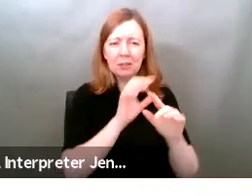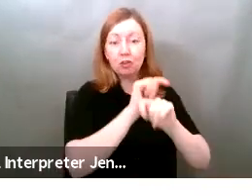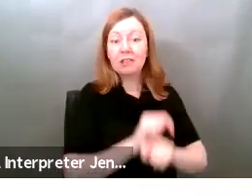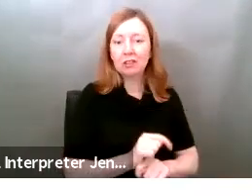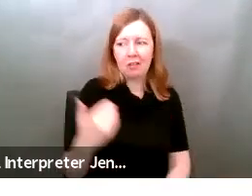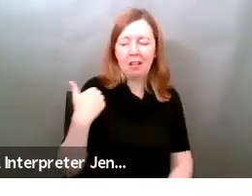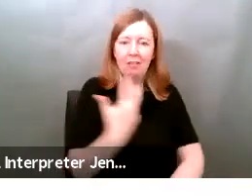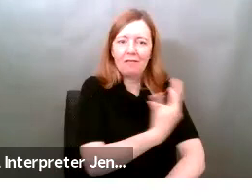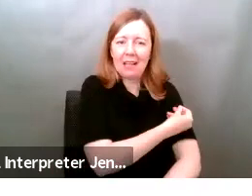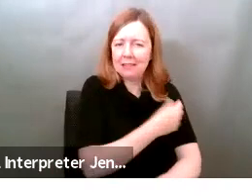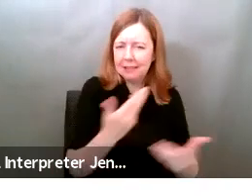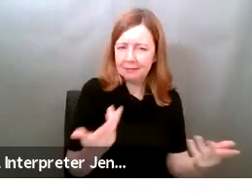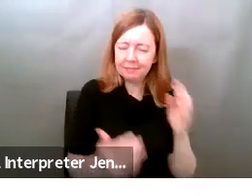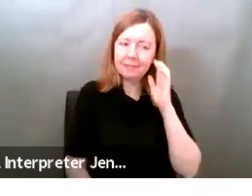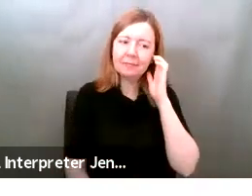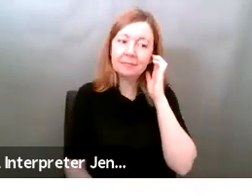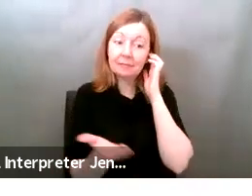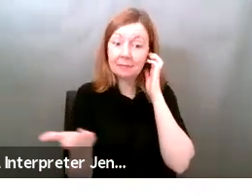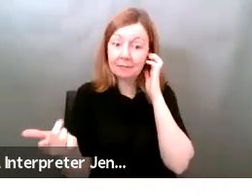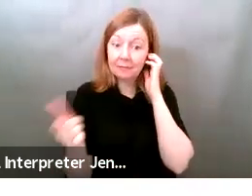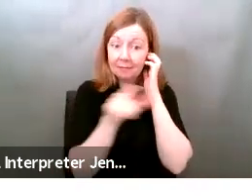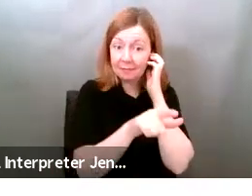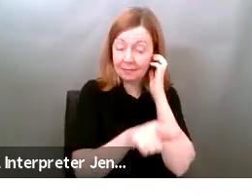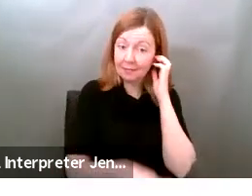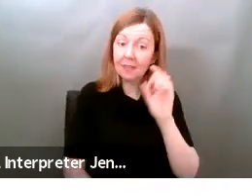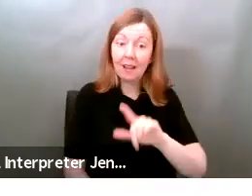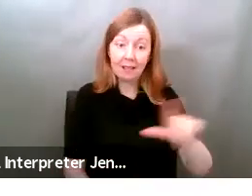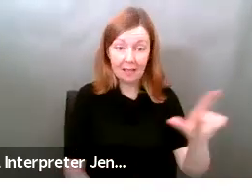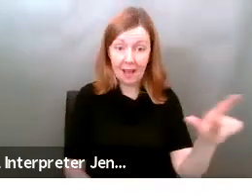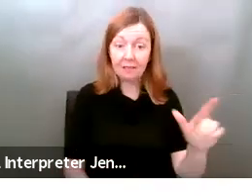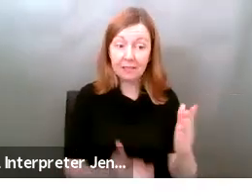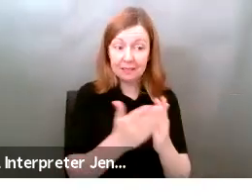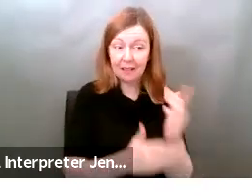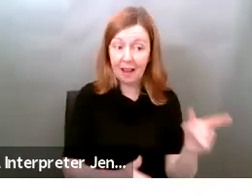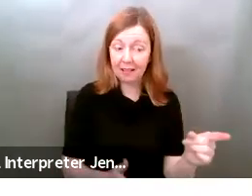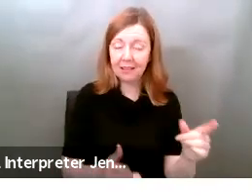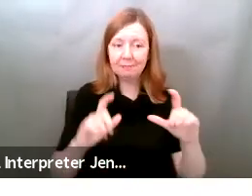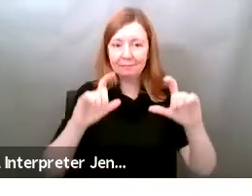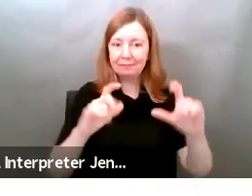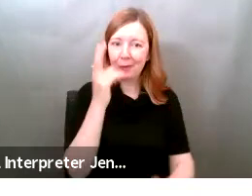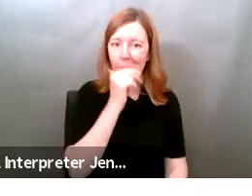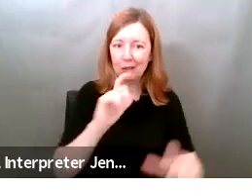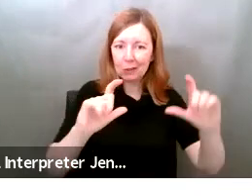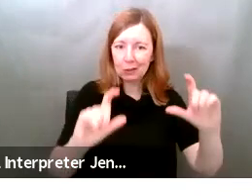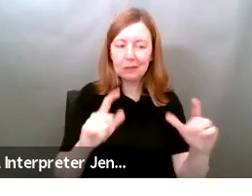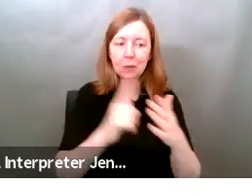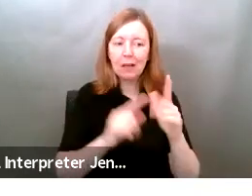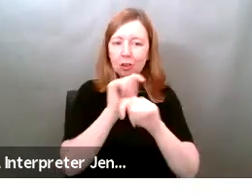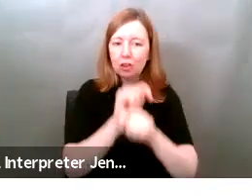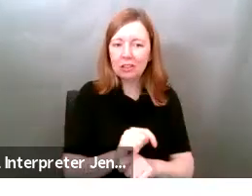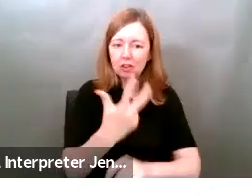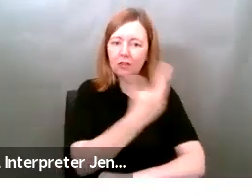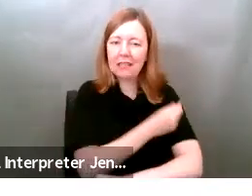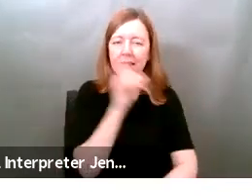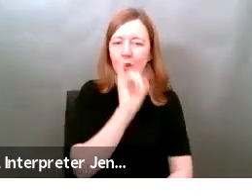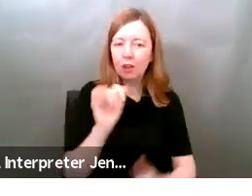traditional vaccine. You can see over on the left-hand side of the screen a little cartoon of what a traditional vaccine looks